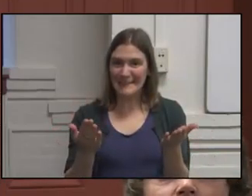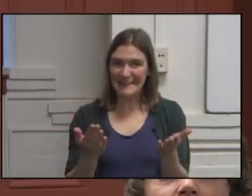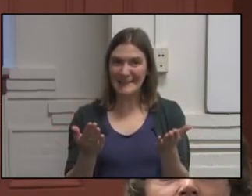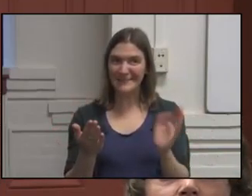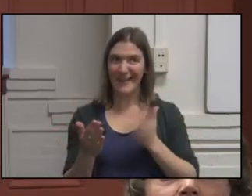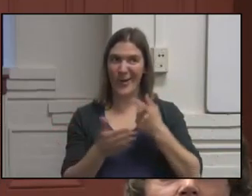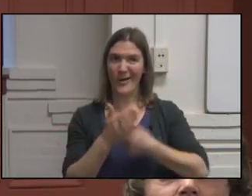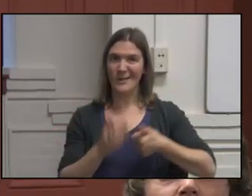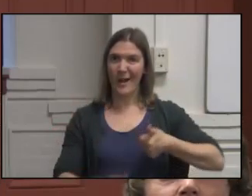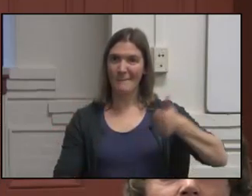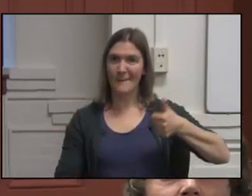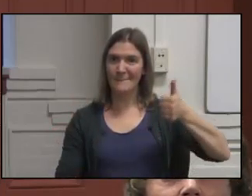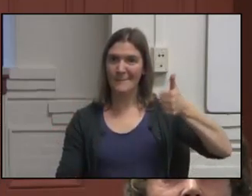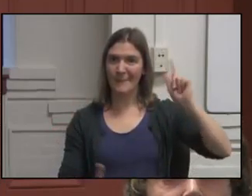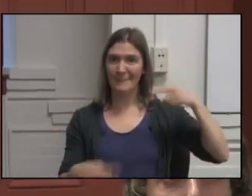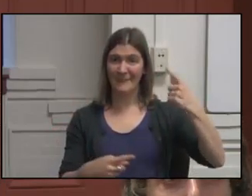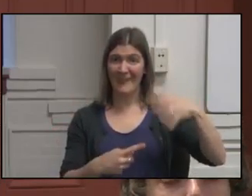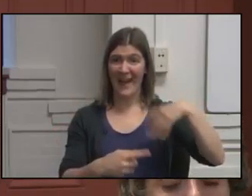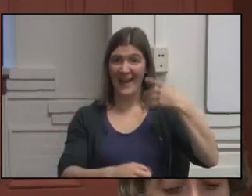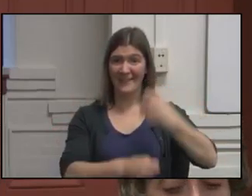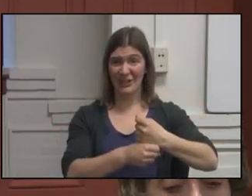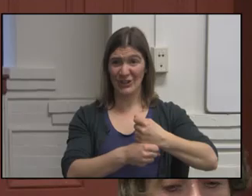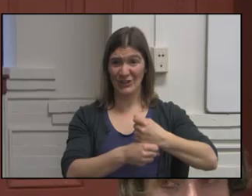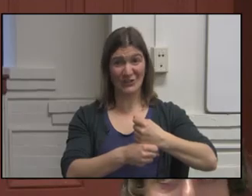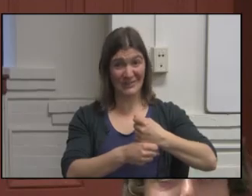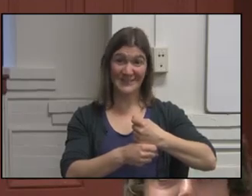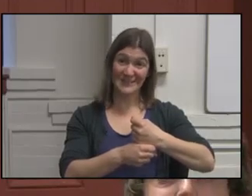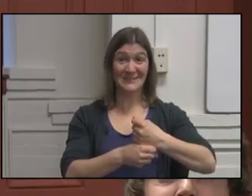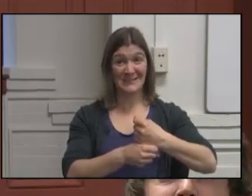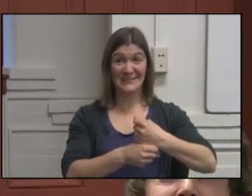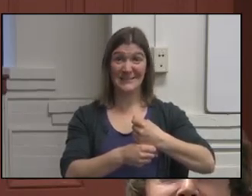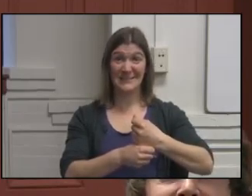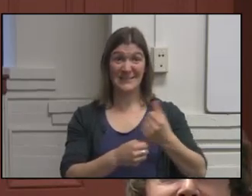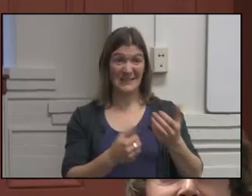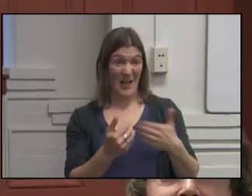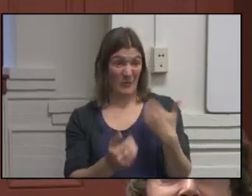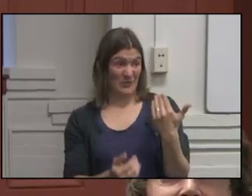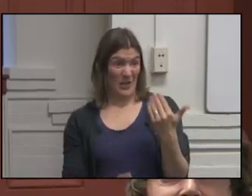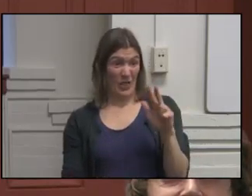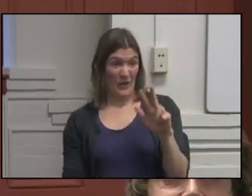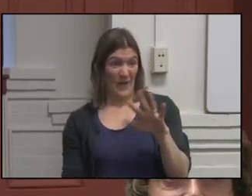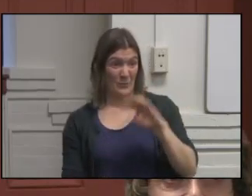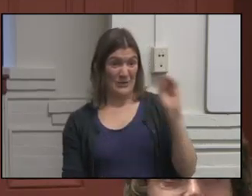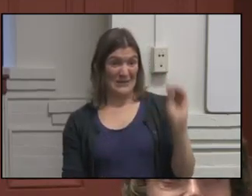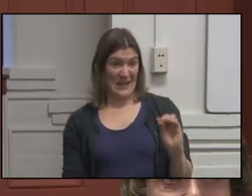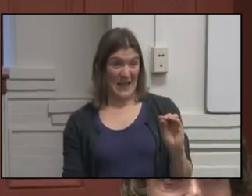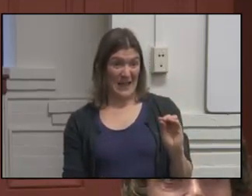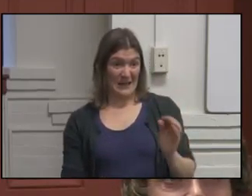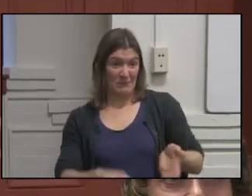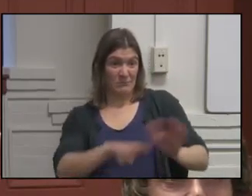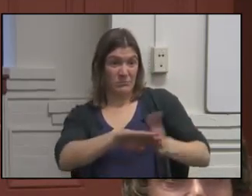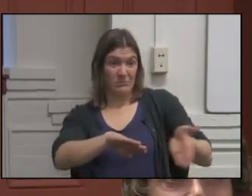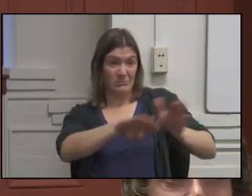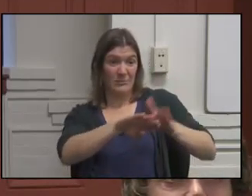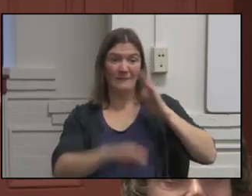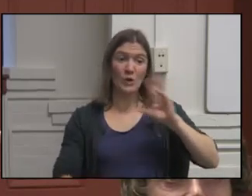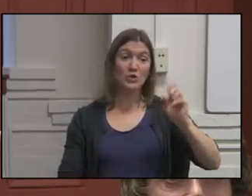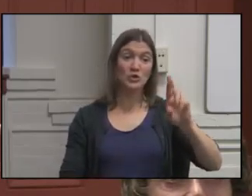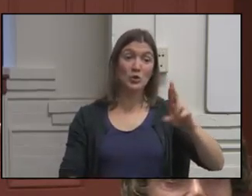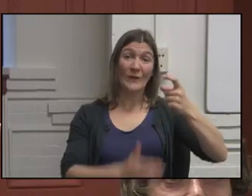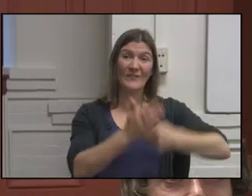up a lot in the past 5 years. Looks like something like 35% in 5 years for the sewer